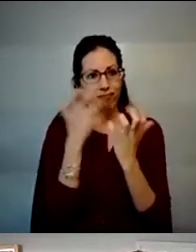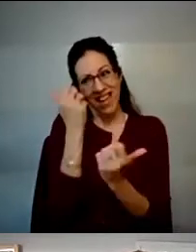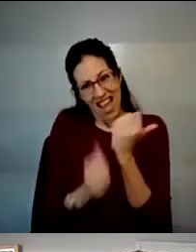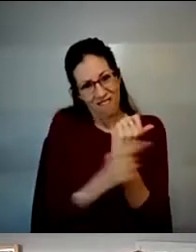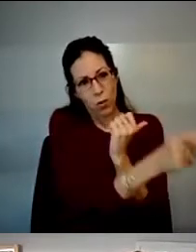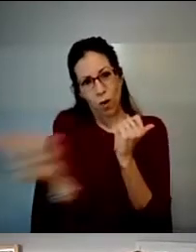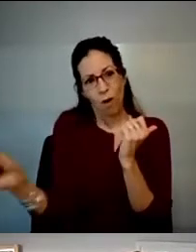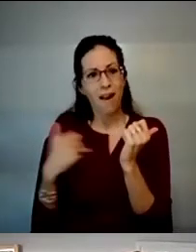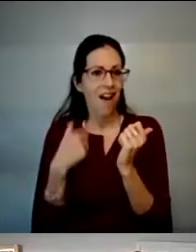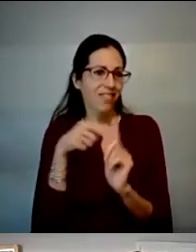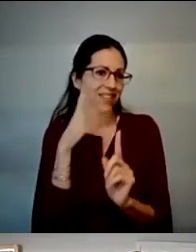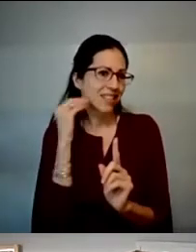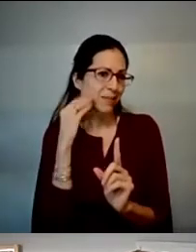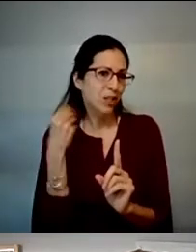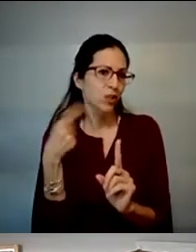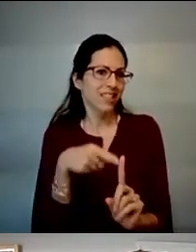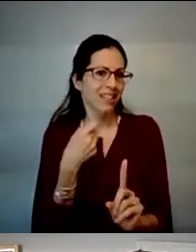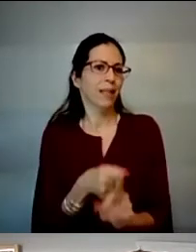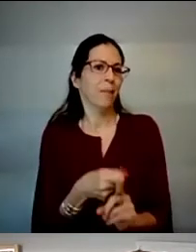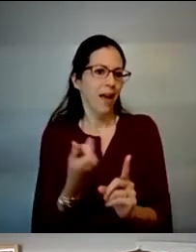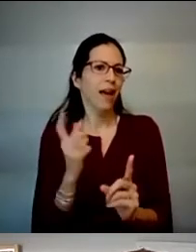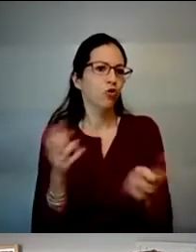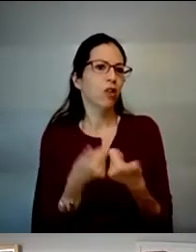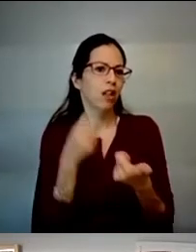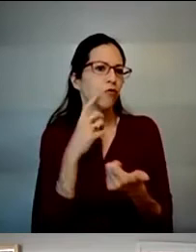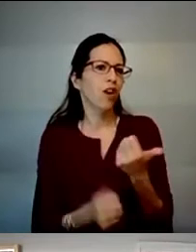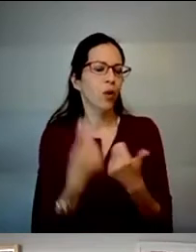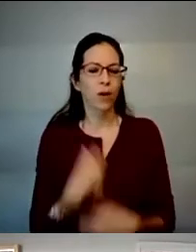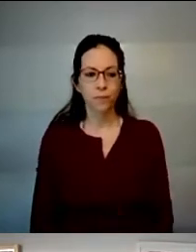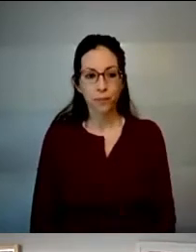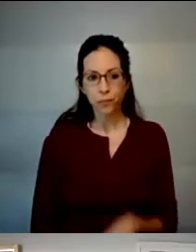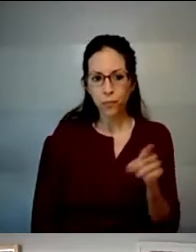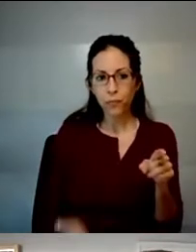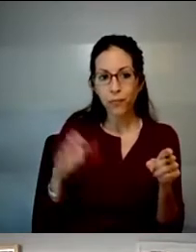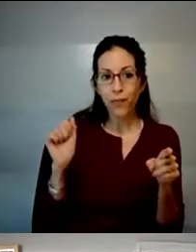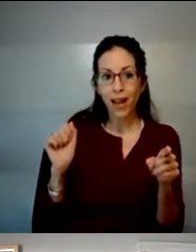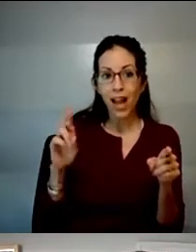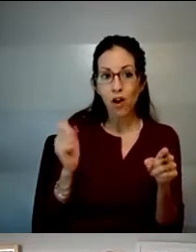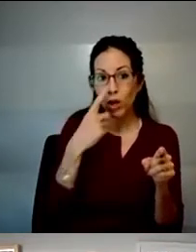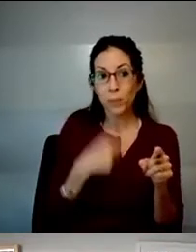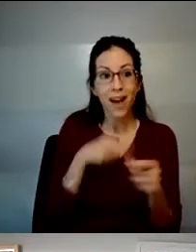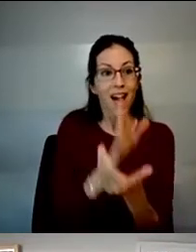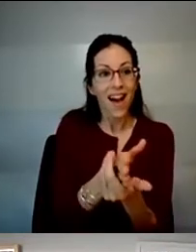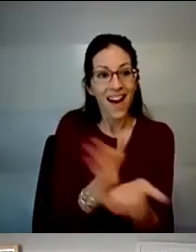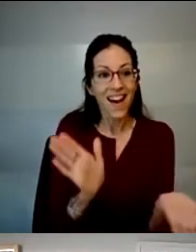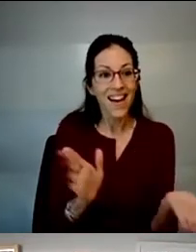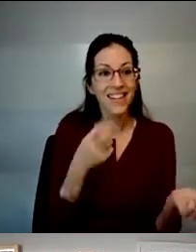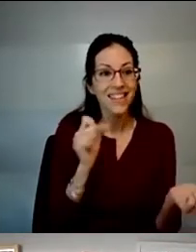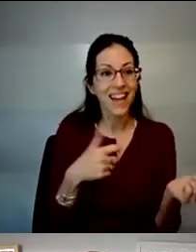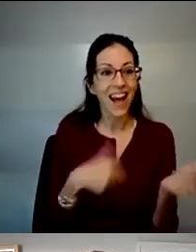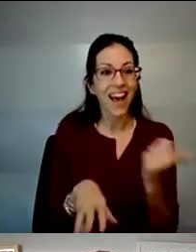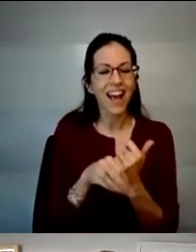time that's challenging for everyone. So a question. Charity, can I jump in too? You know, if yeah, we're going to yeah. go